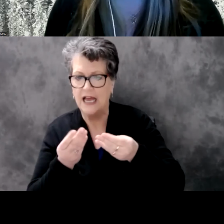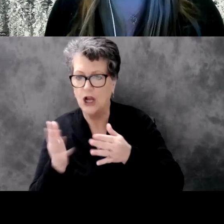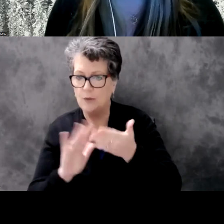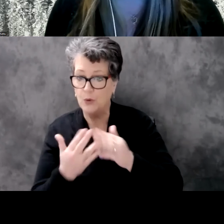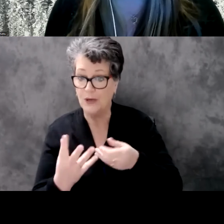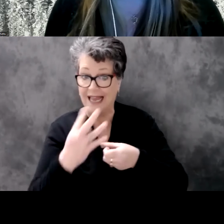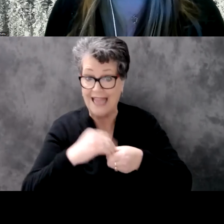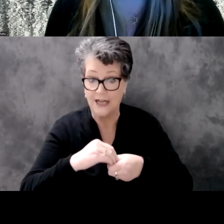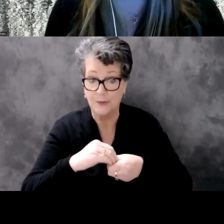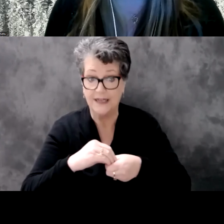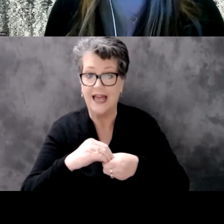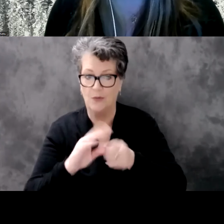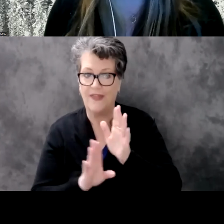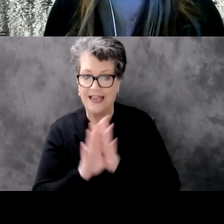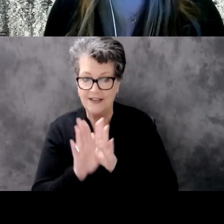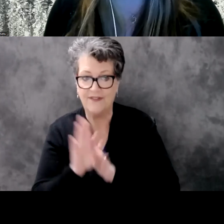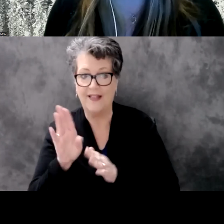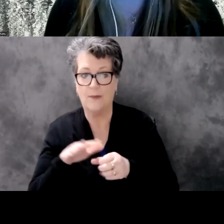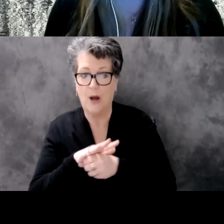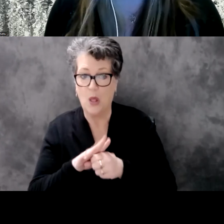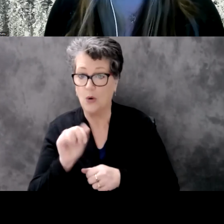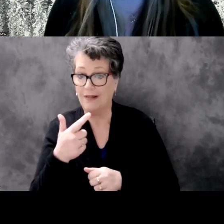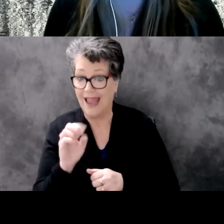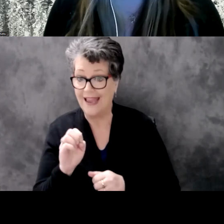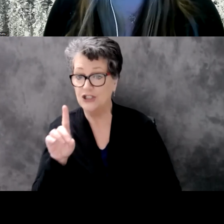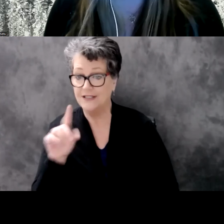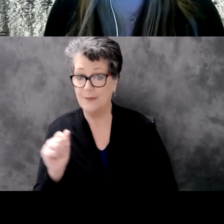and disability friendly action plan?